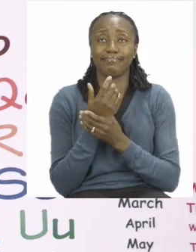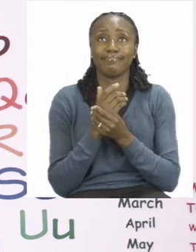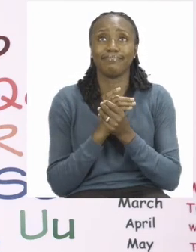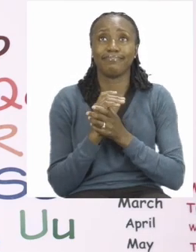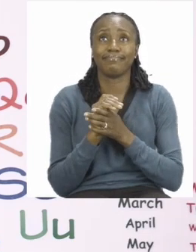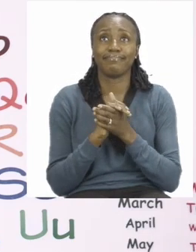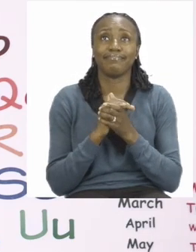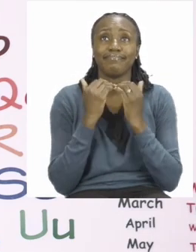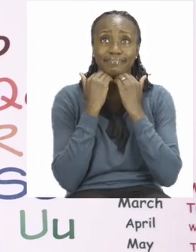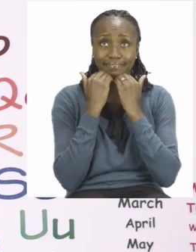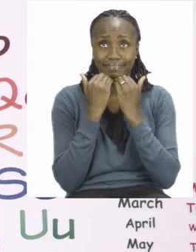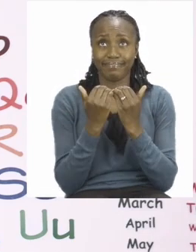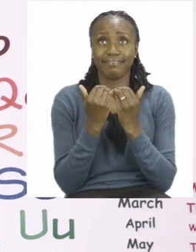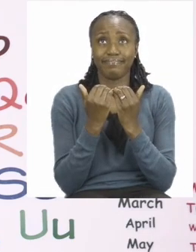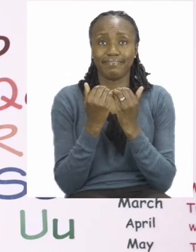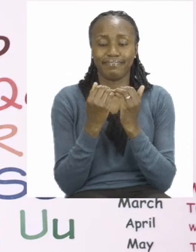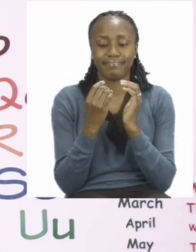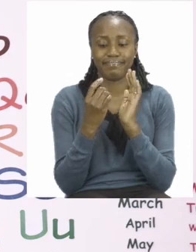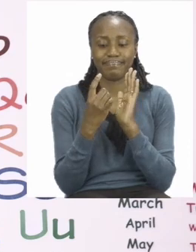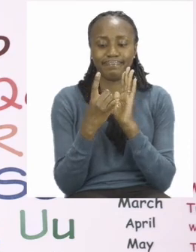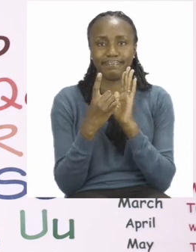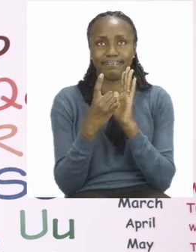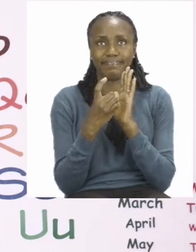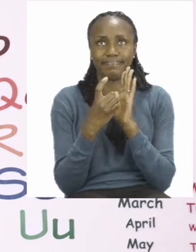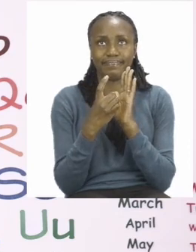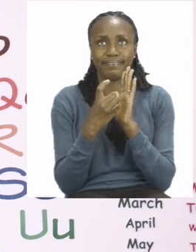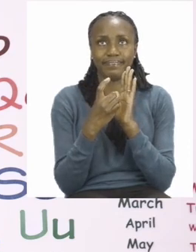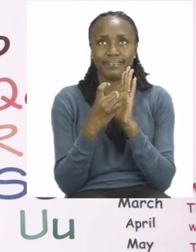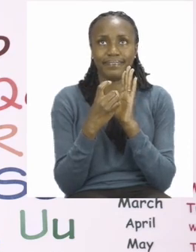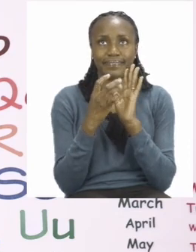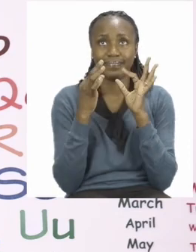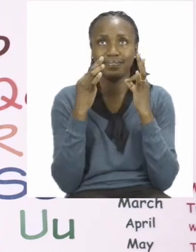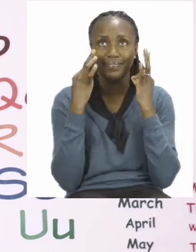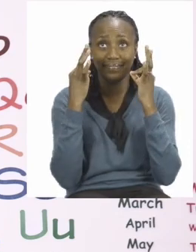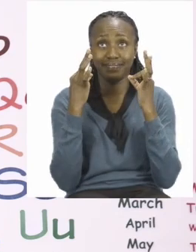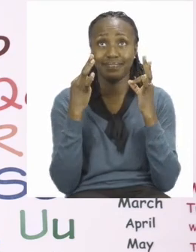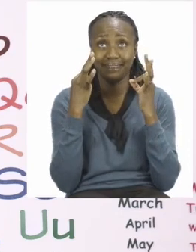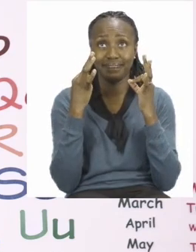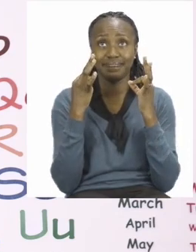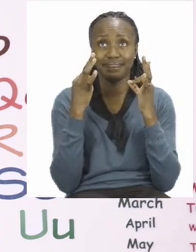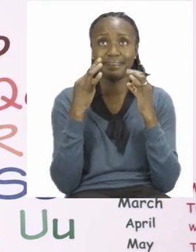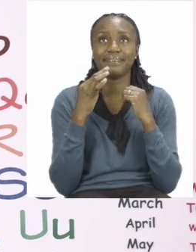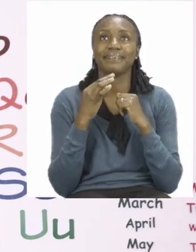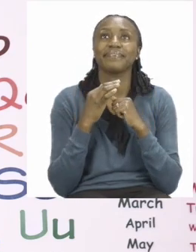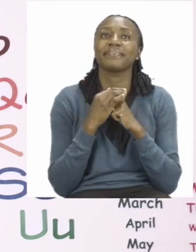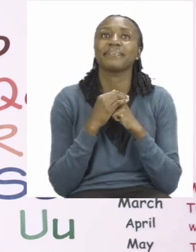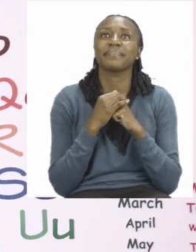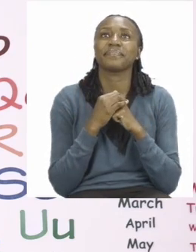sanitize. So let's take our sanitizer and sing our special sanitizing song.